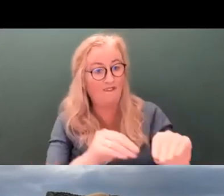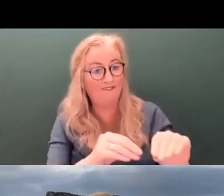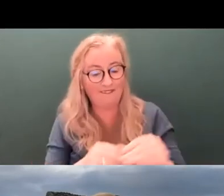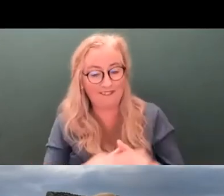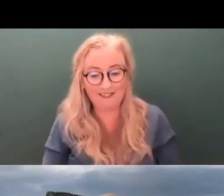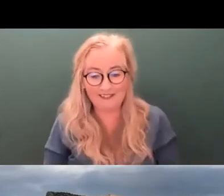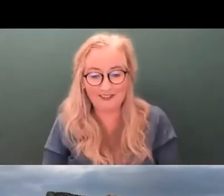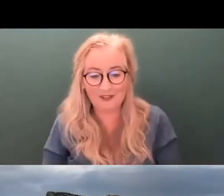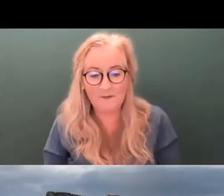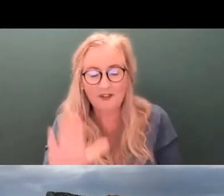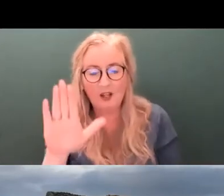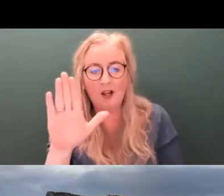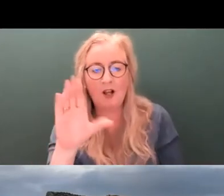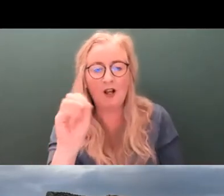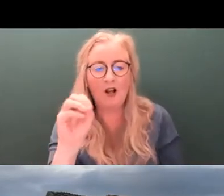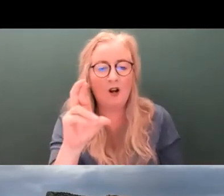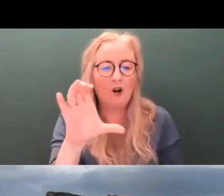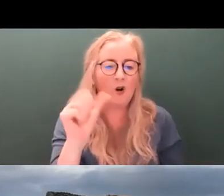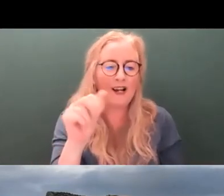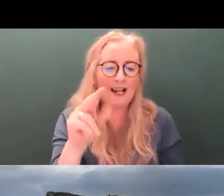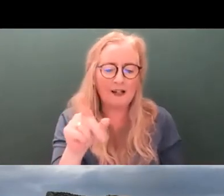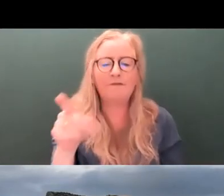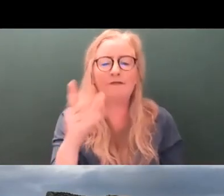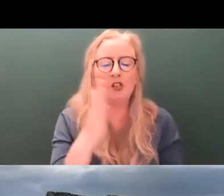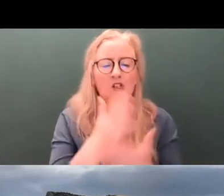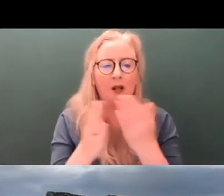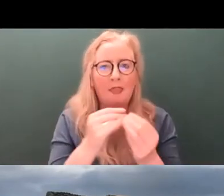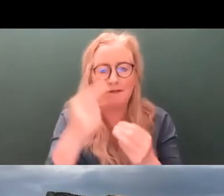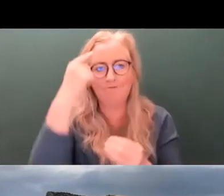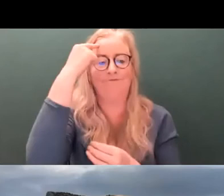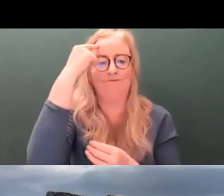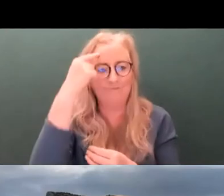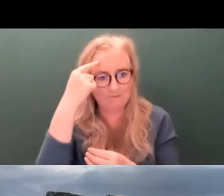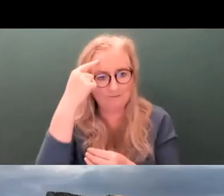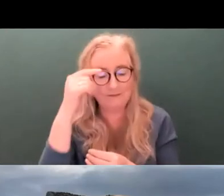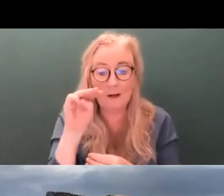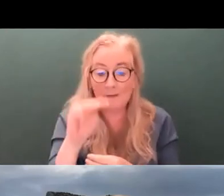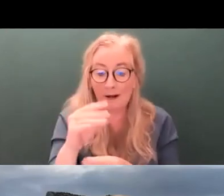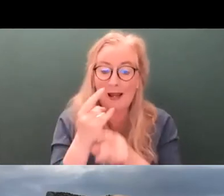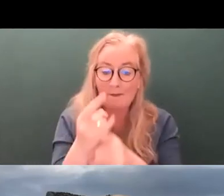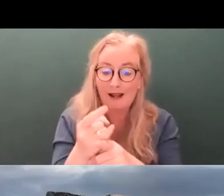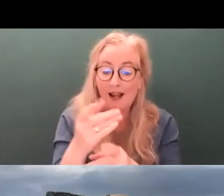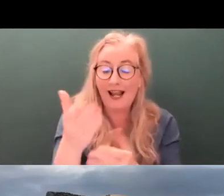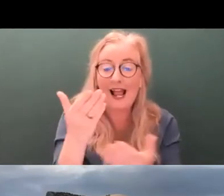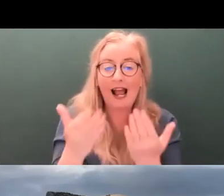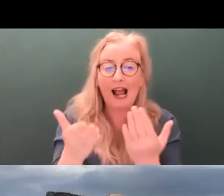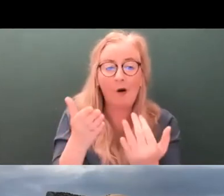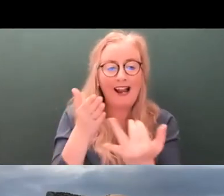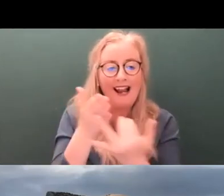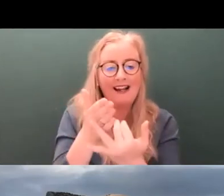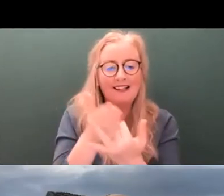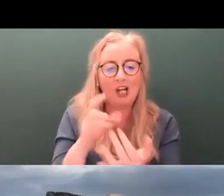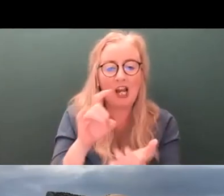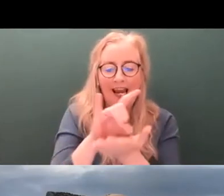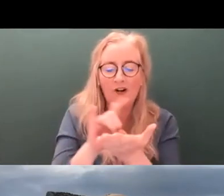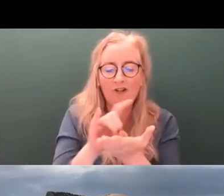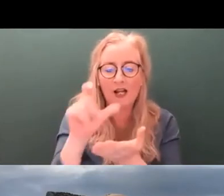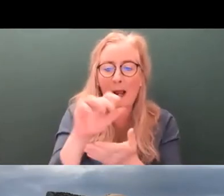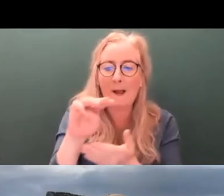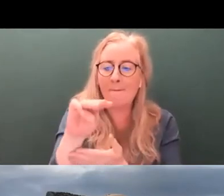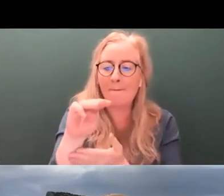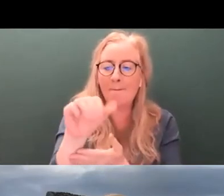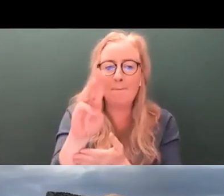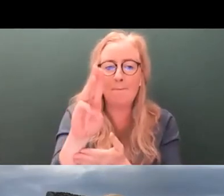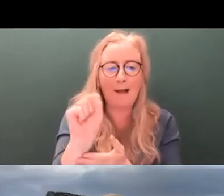Susan, just just something that occurred to me now that might be helpful would be accessing the Heritage Council Heritage Maps study